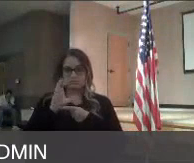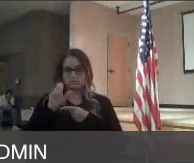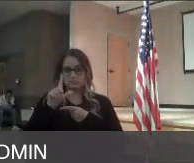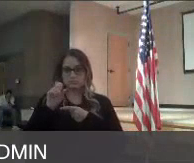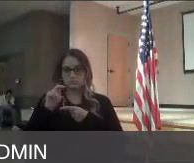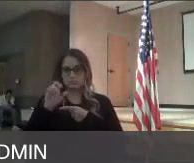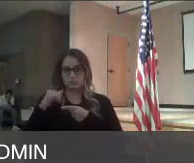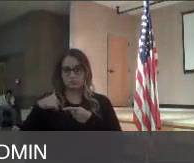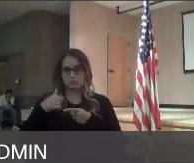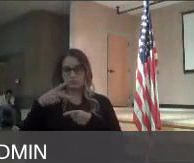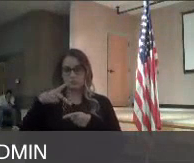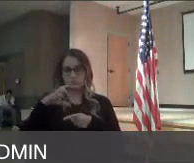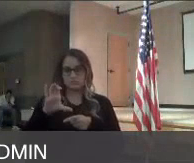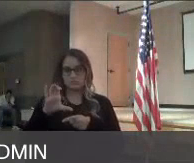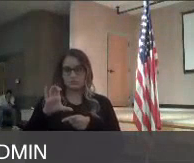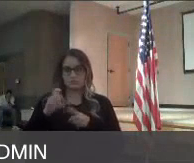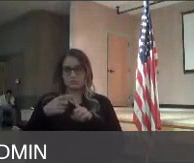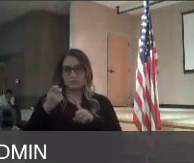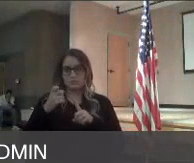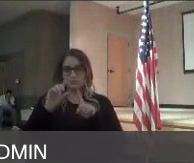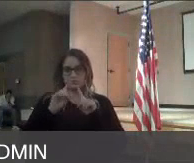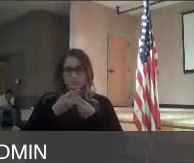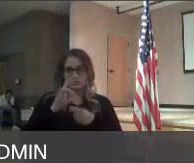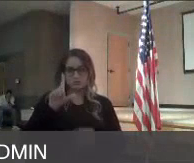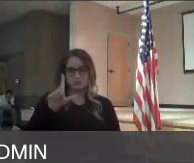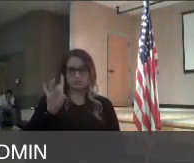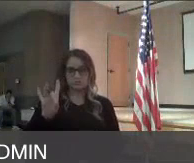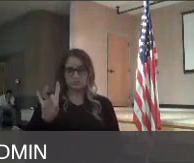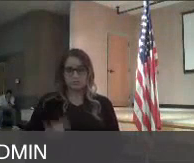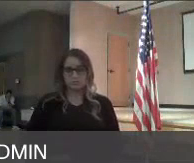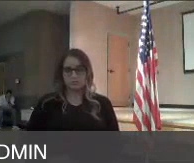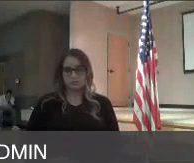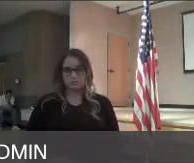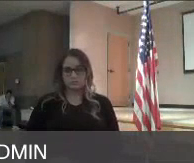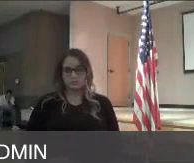PC from District 28, and